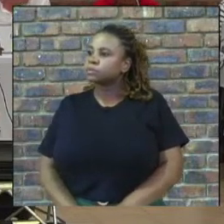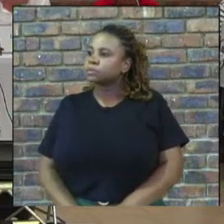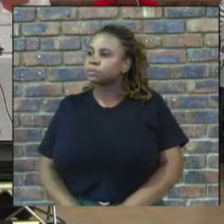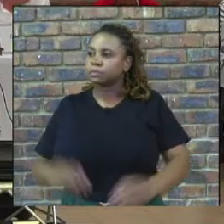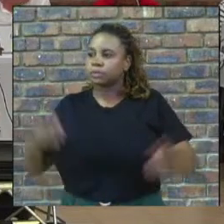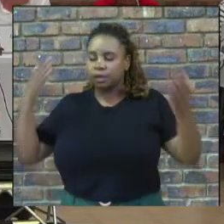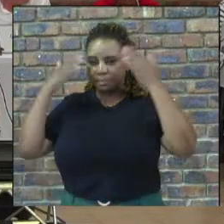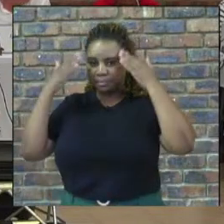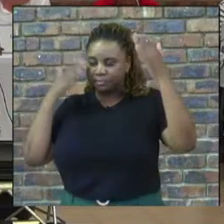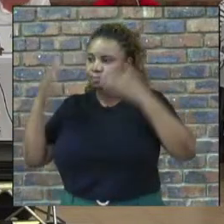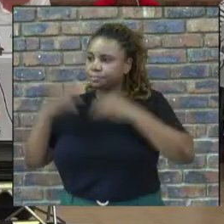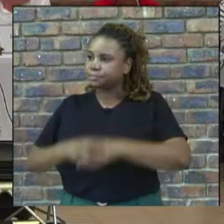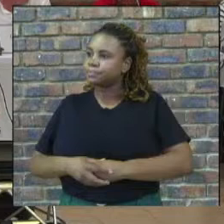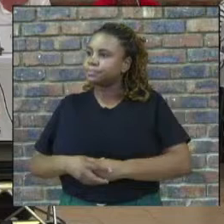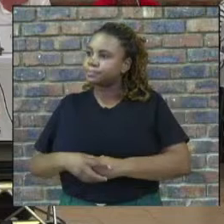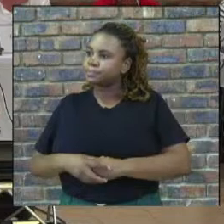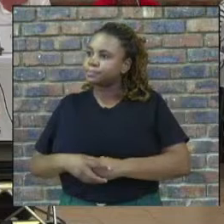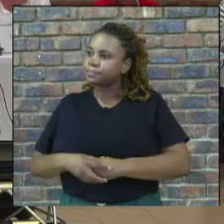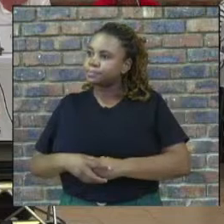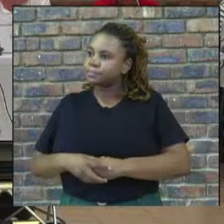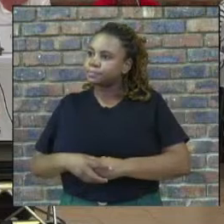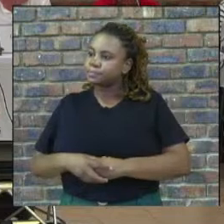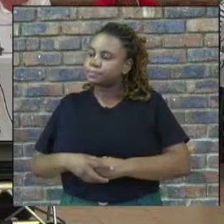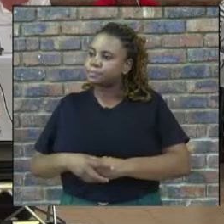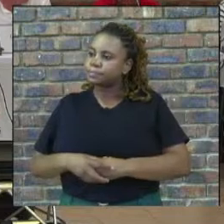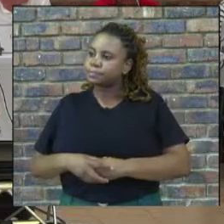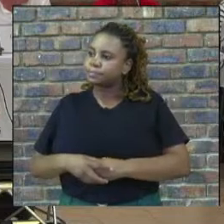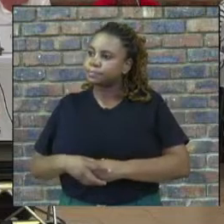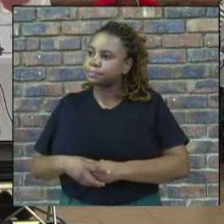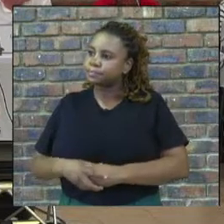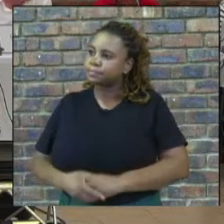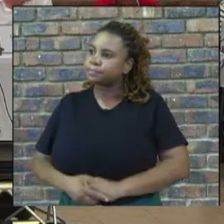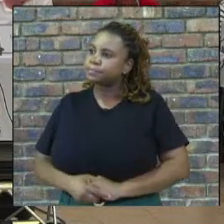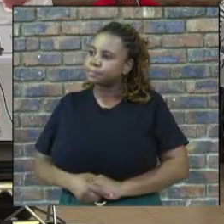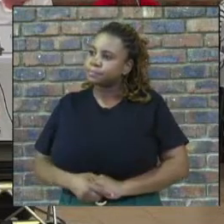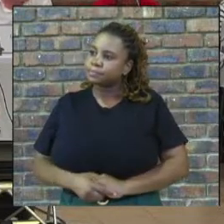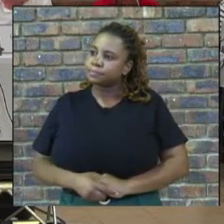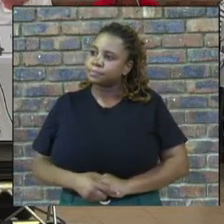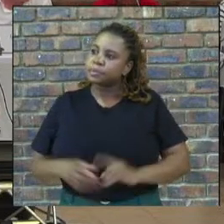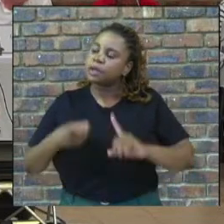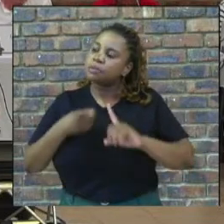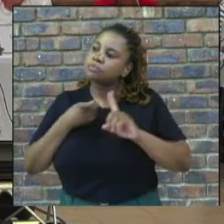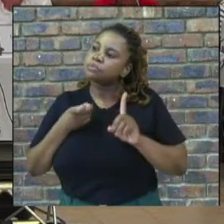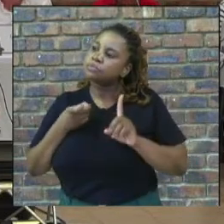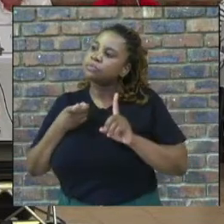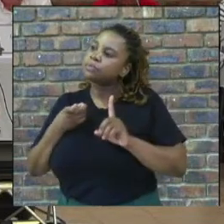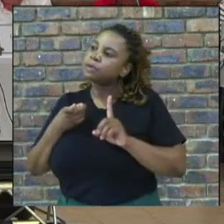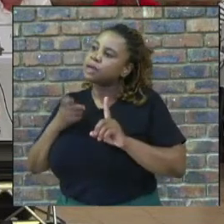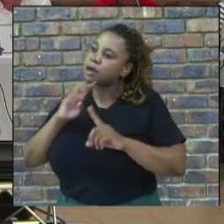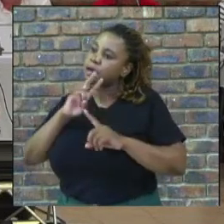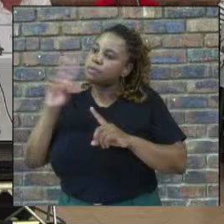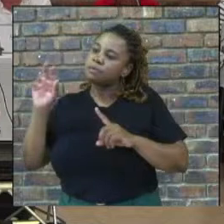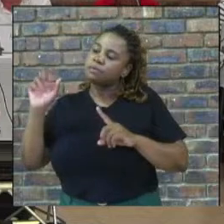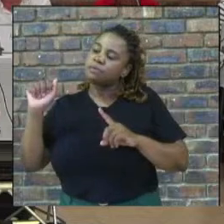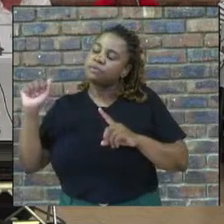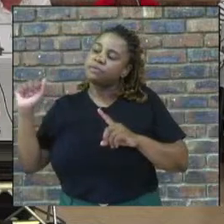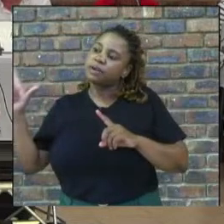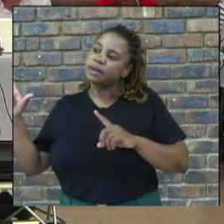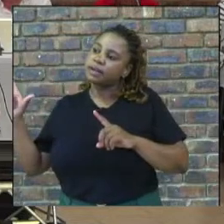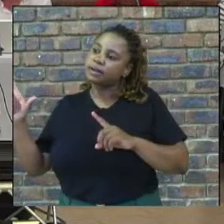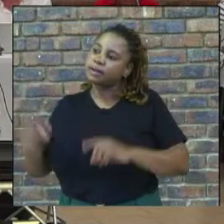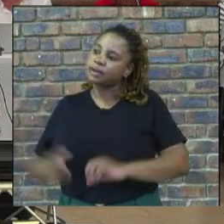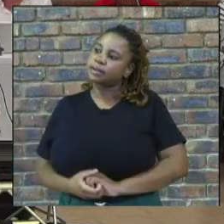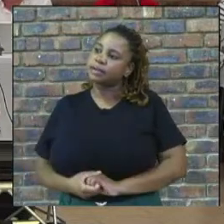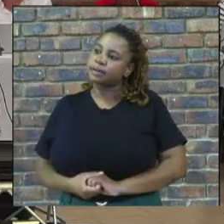Dumela. Nna ka lebitso ke Mananki Mkhwanazi, ke tswa ke le mo Valley plekeng e ba ibitsang ka